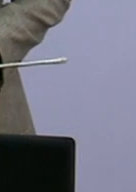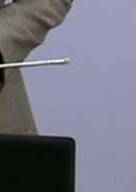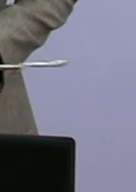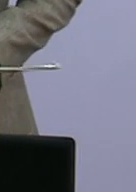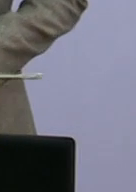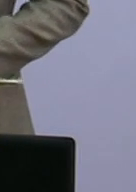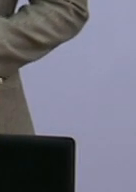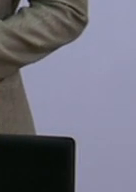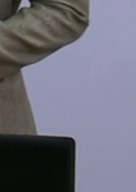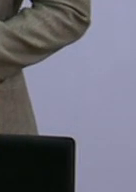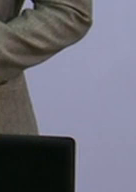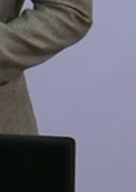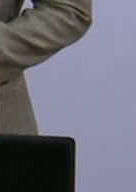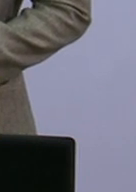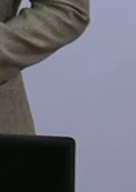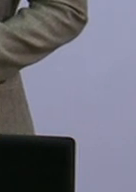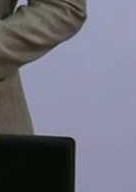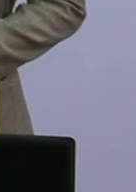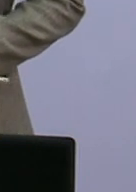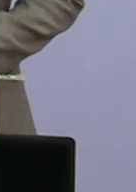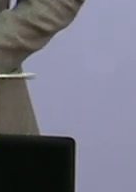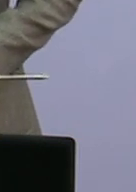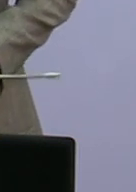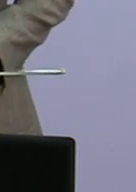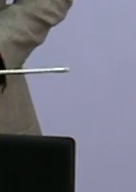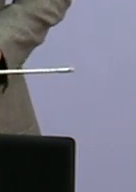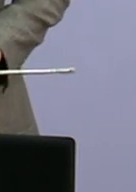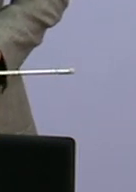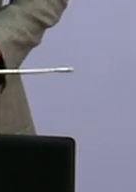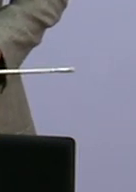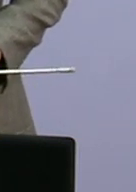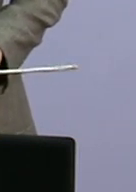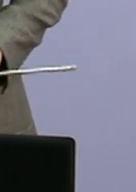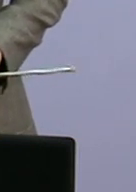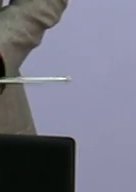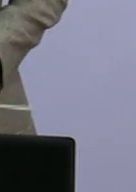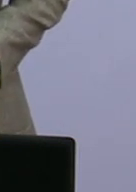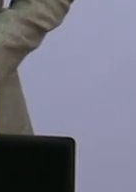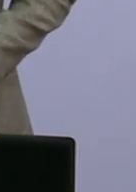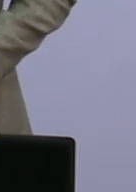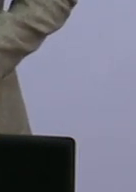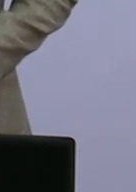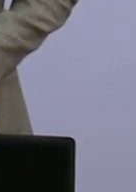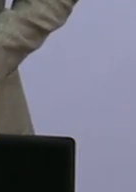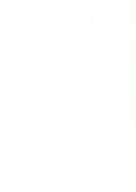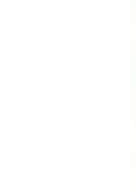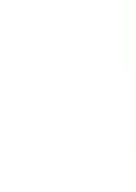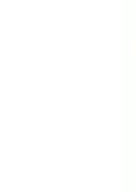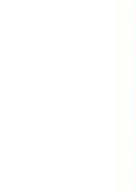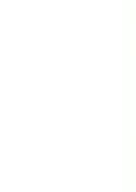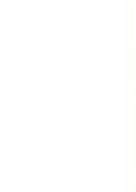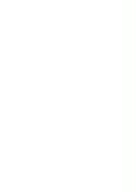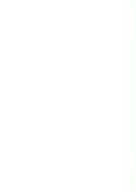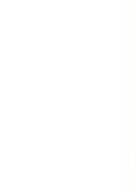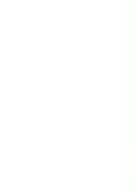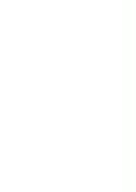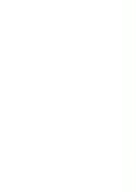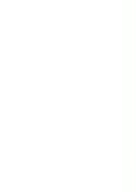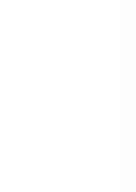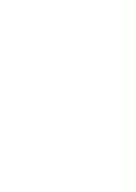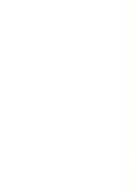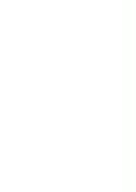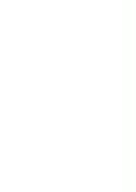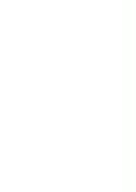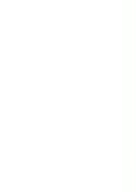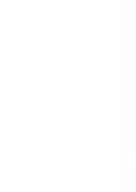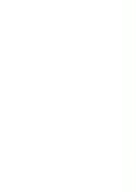question is, what does Aybek do in the morning? Look at this picture. Try